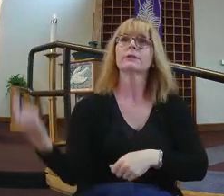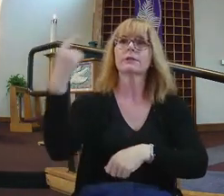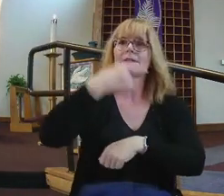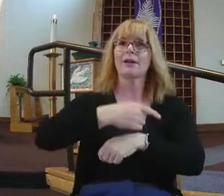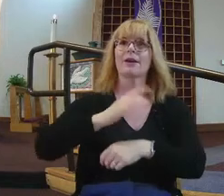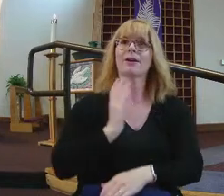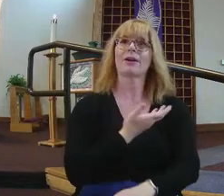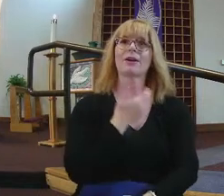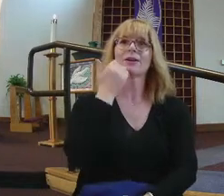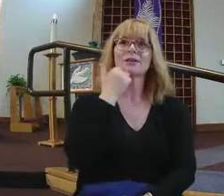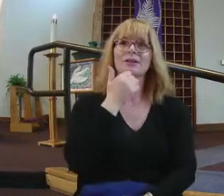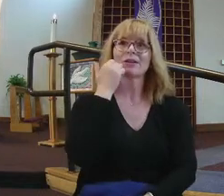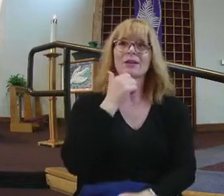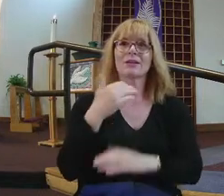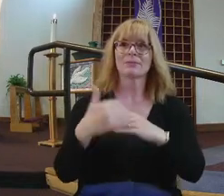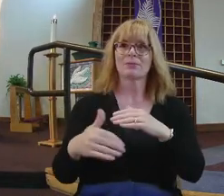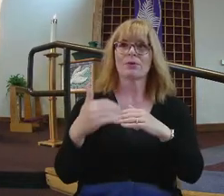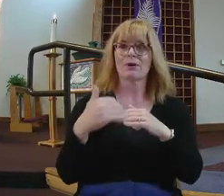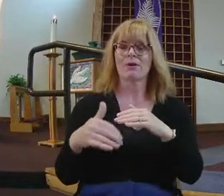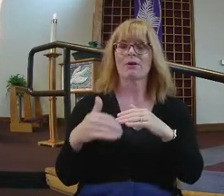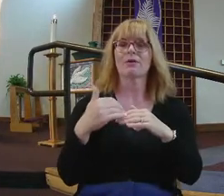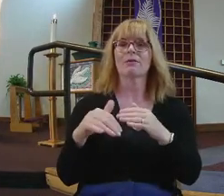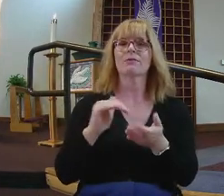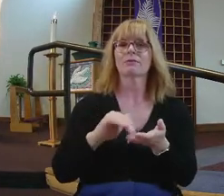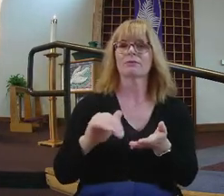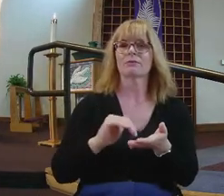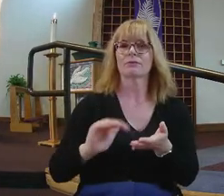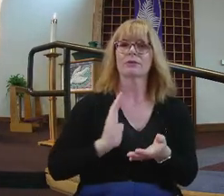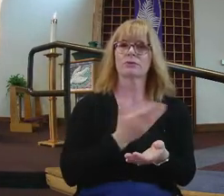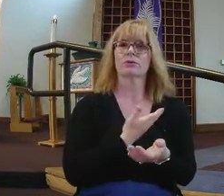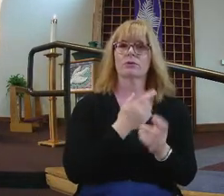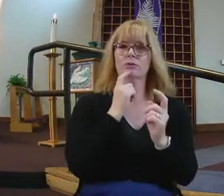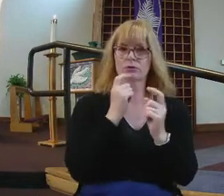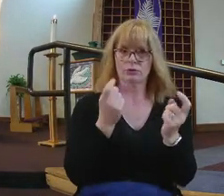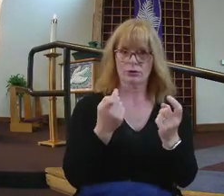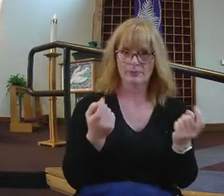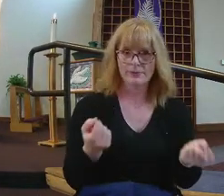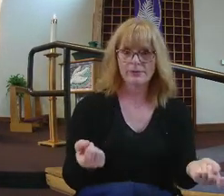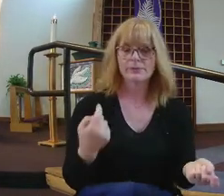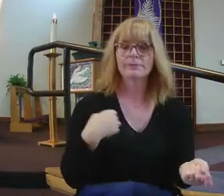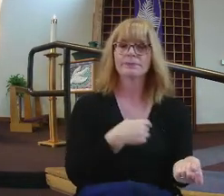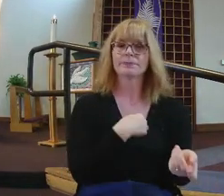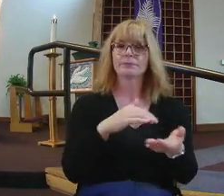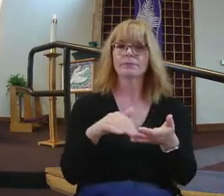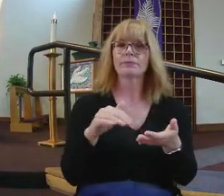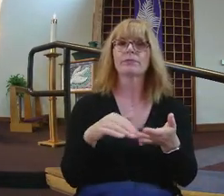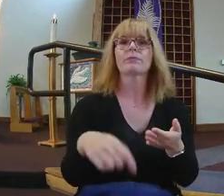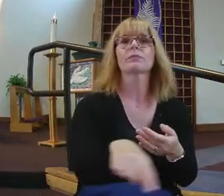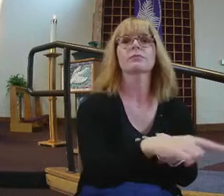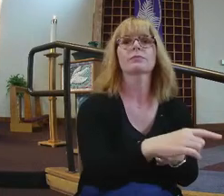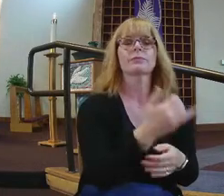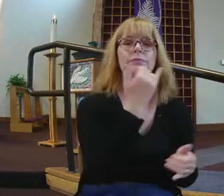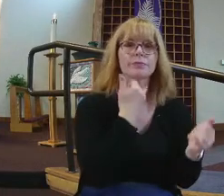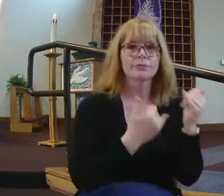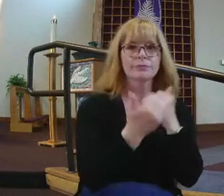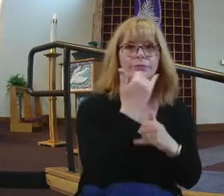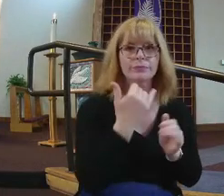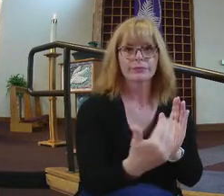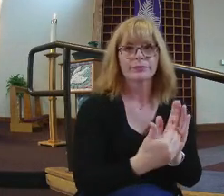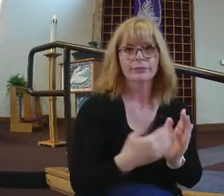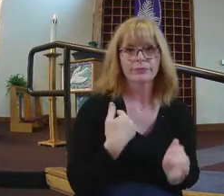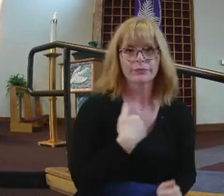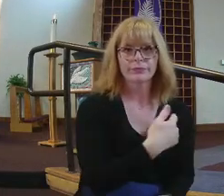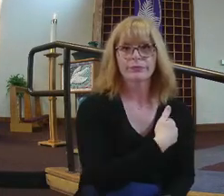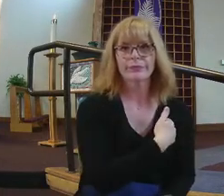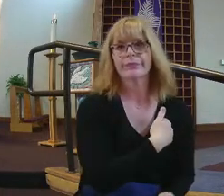us this day our daily bread, and forgive us our trespasses, as we forgive those who